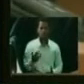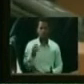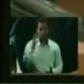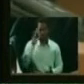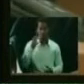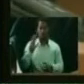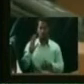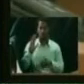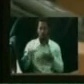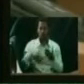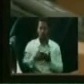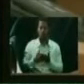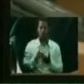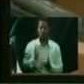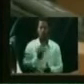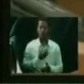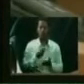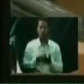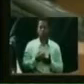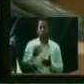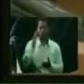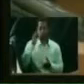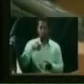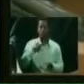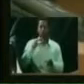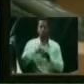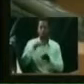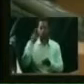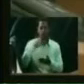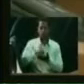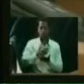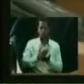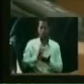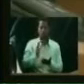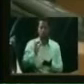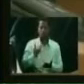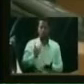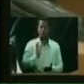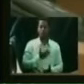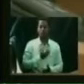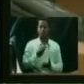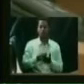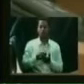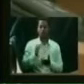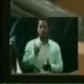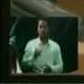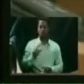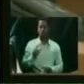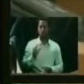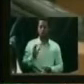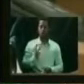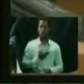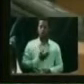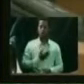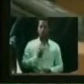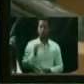money. We vote for the budget. That's our money. That's the one thing we do.